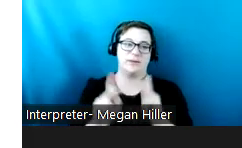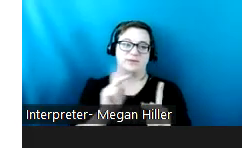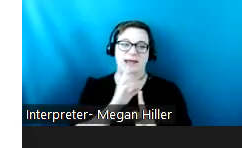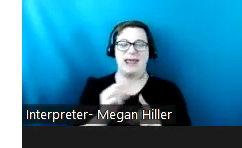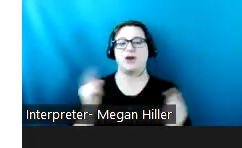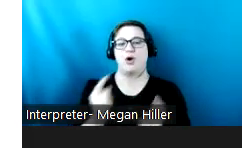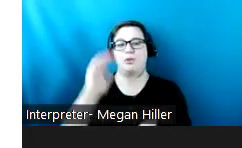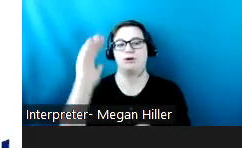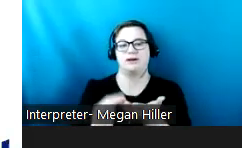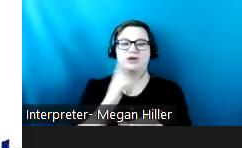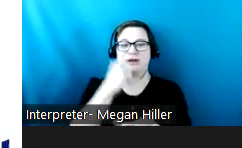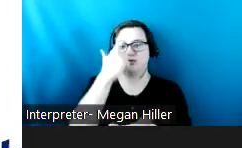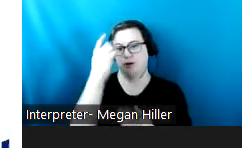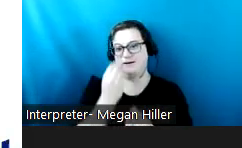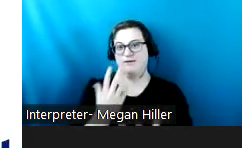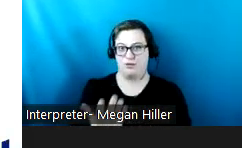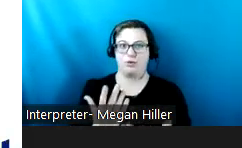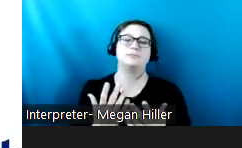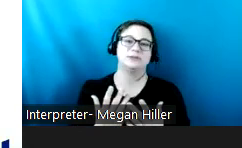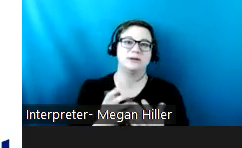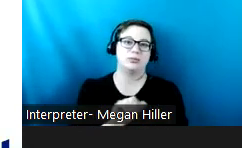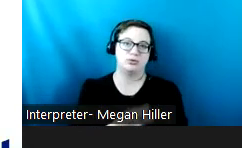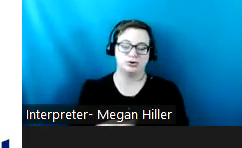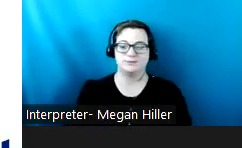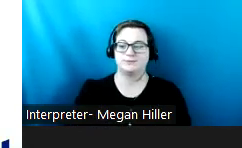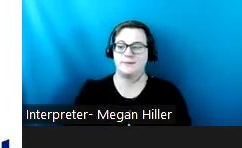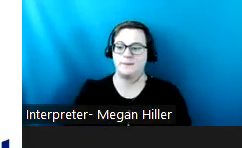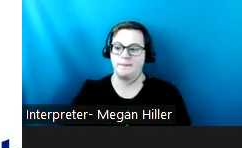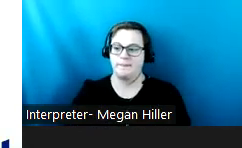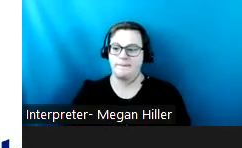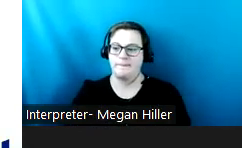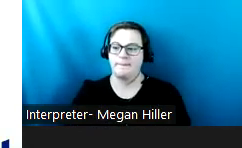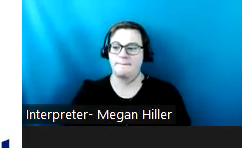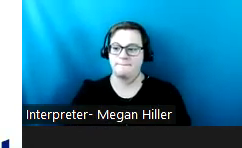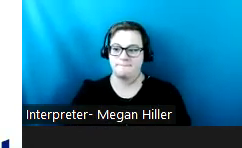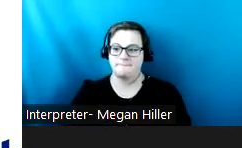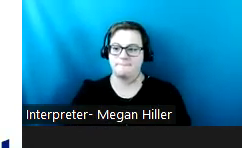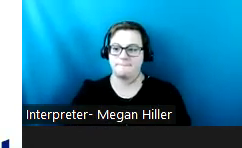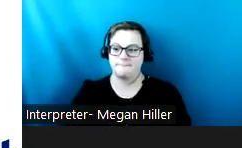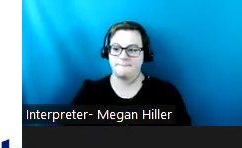of opioid use. Next slide. And then again, with this being a